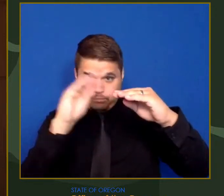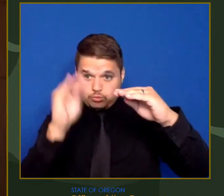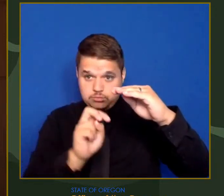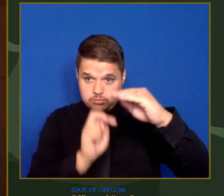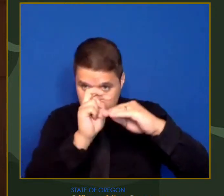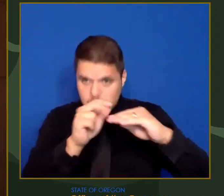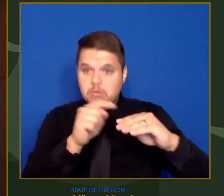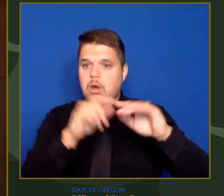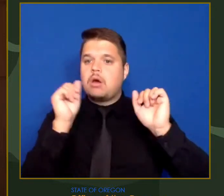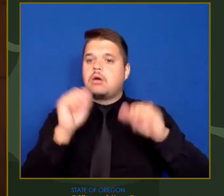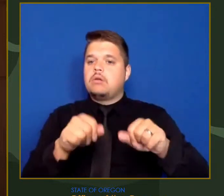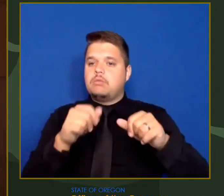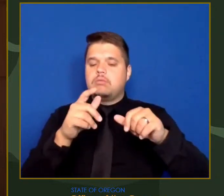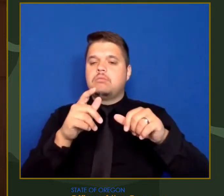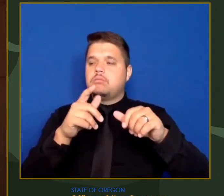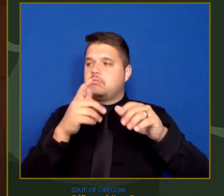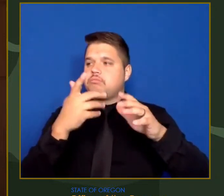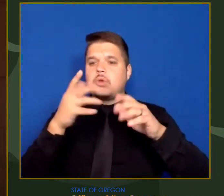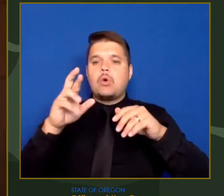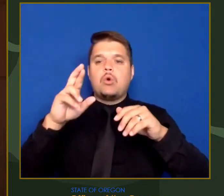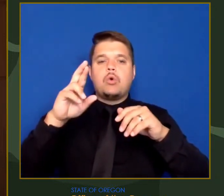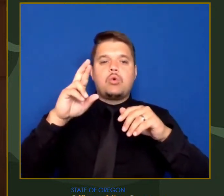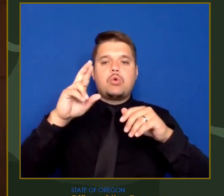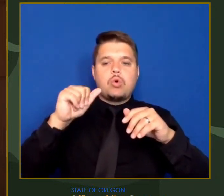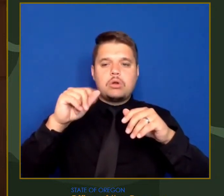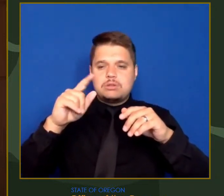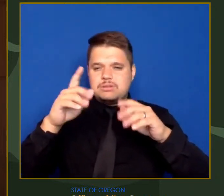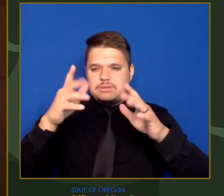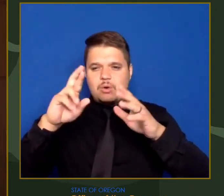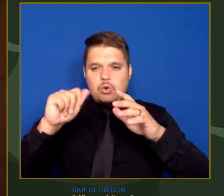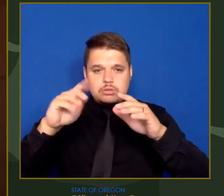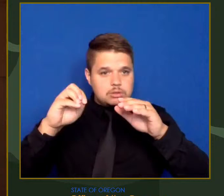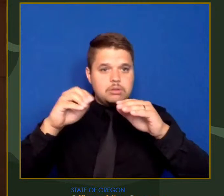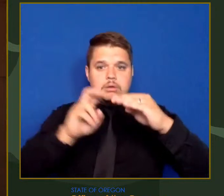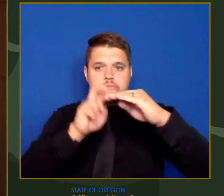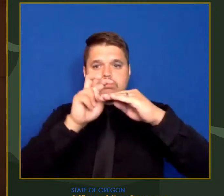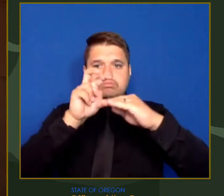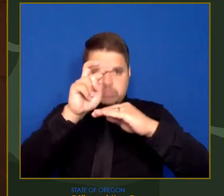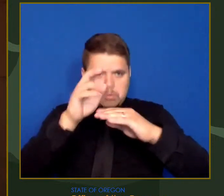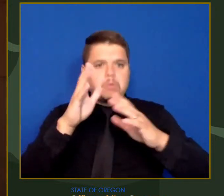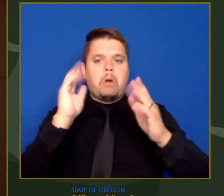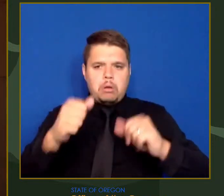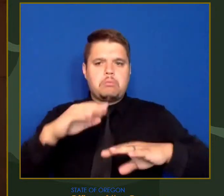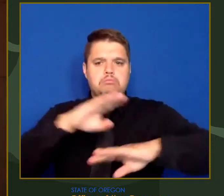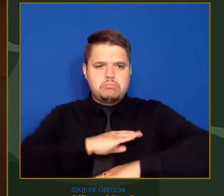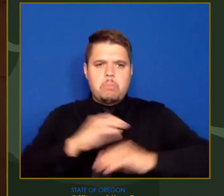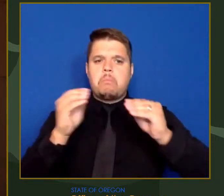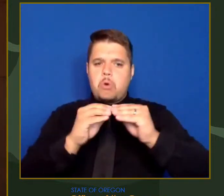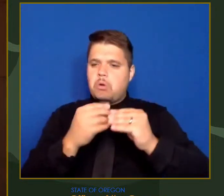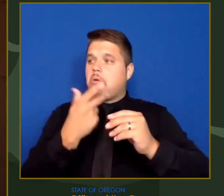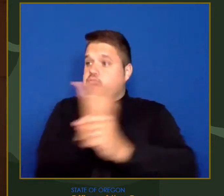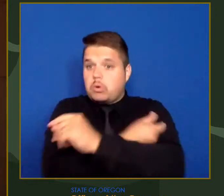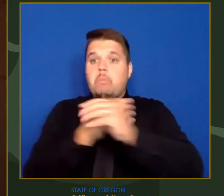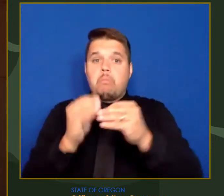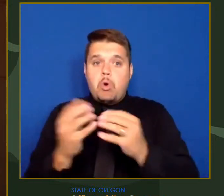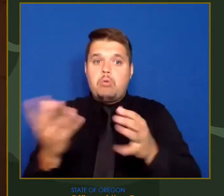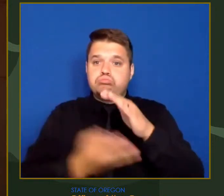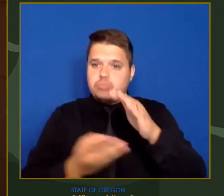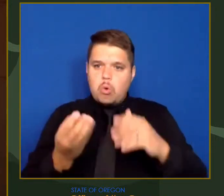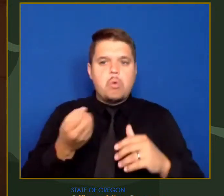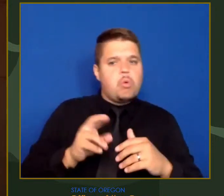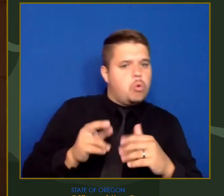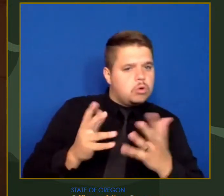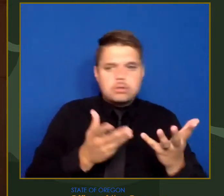pace that we're going to reach that mark on or around that date? Simon, I will just say this is truly an all hands on